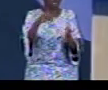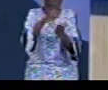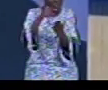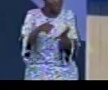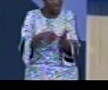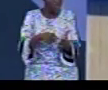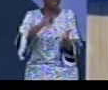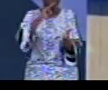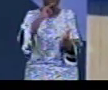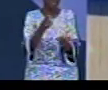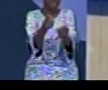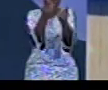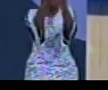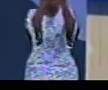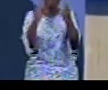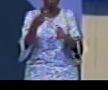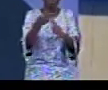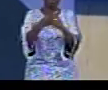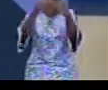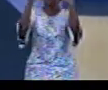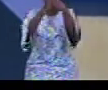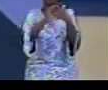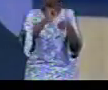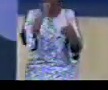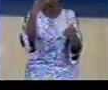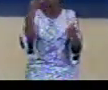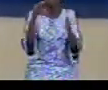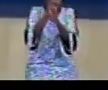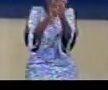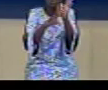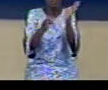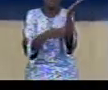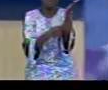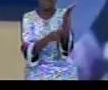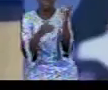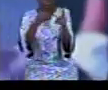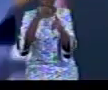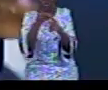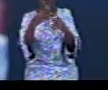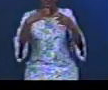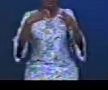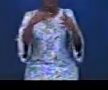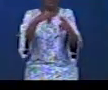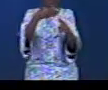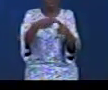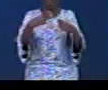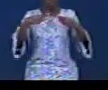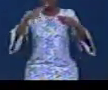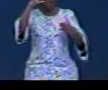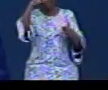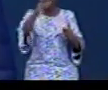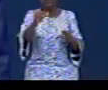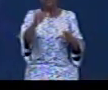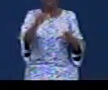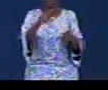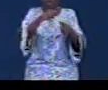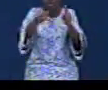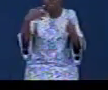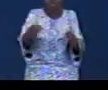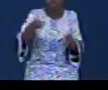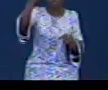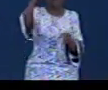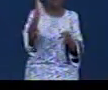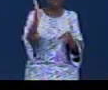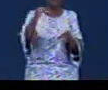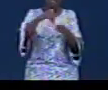Nor of the will of the flesh, nor of the will of man, but of God. And then it says in verse 14,